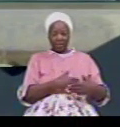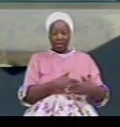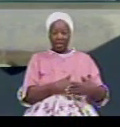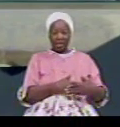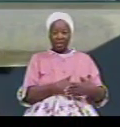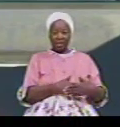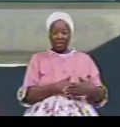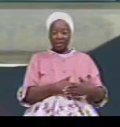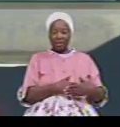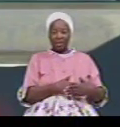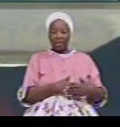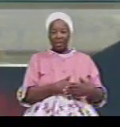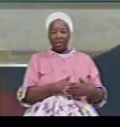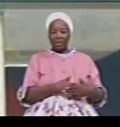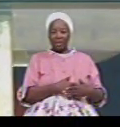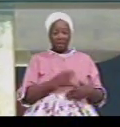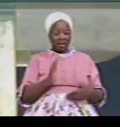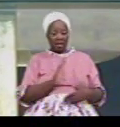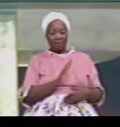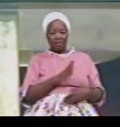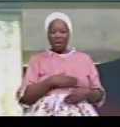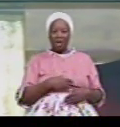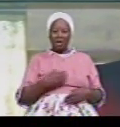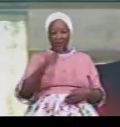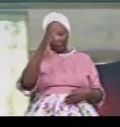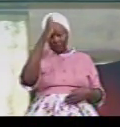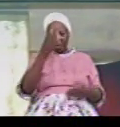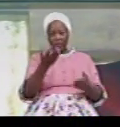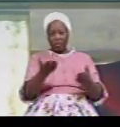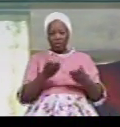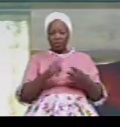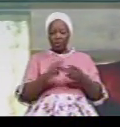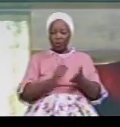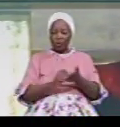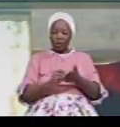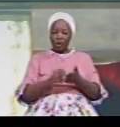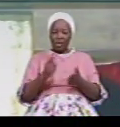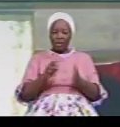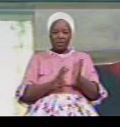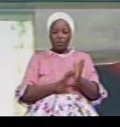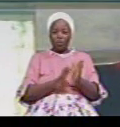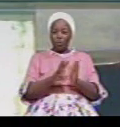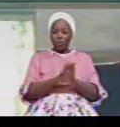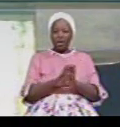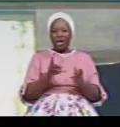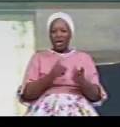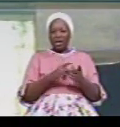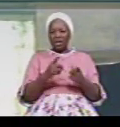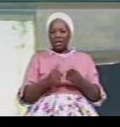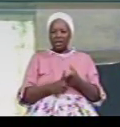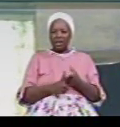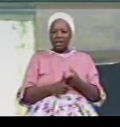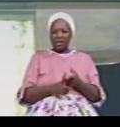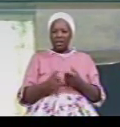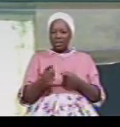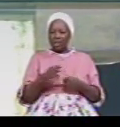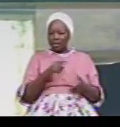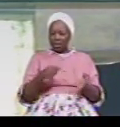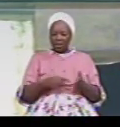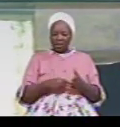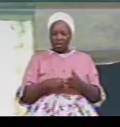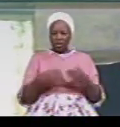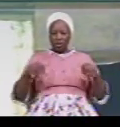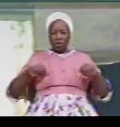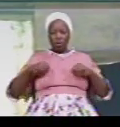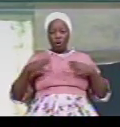his will. And I was this young person. He had been a servant in the house. He knew the children.